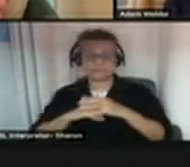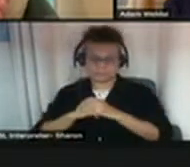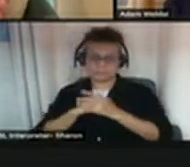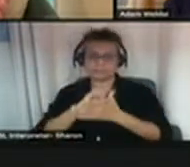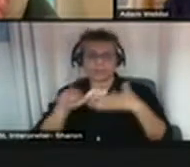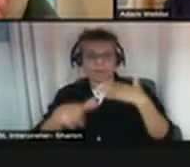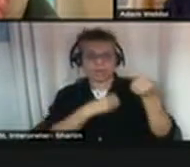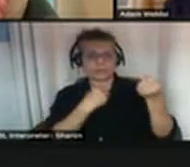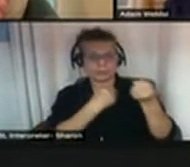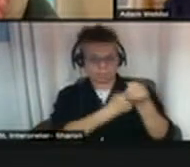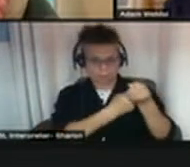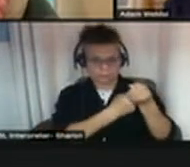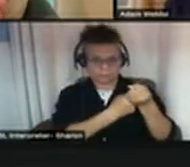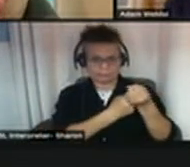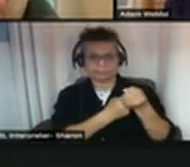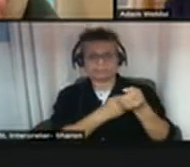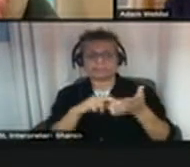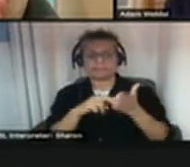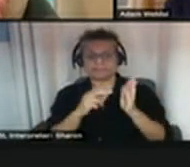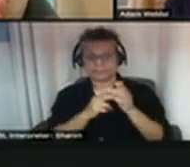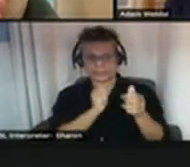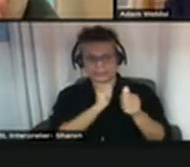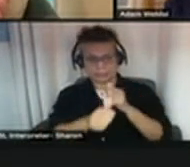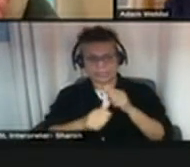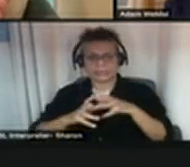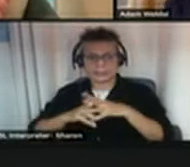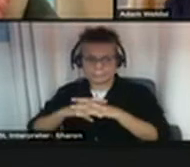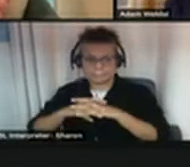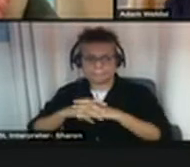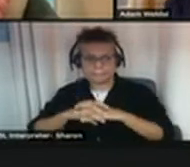The ayes have it. That carries unanimously.